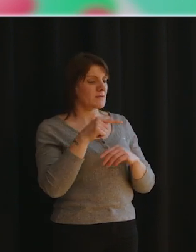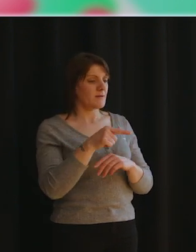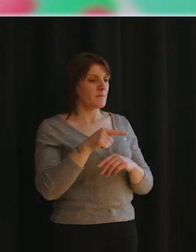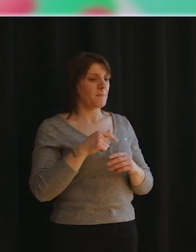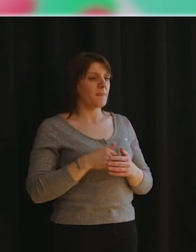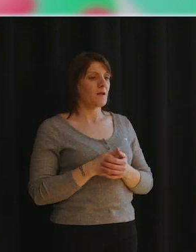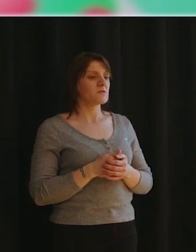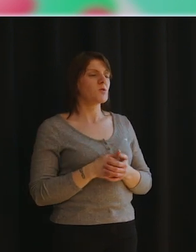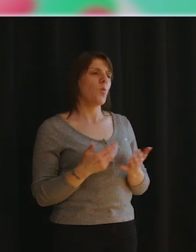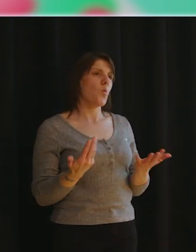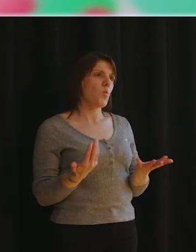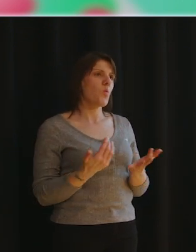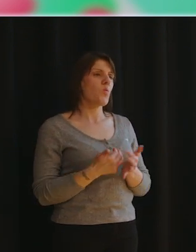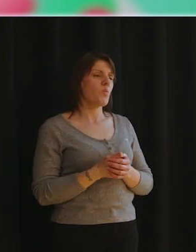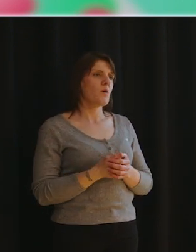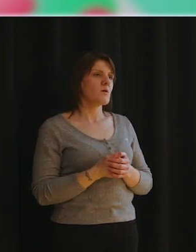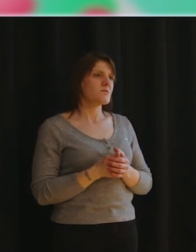obviously,